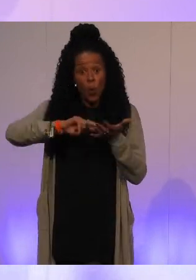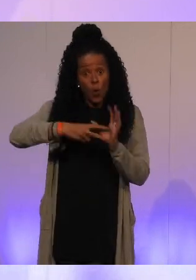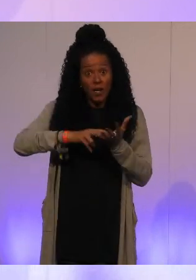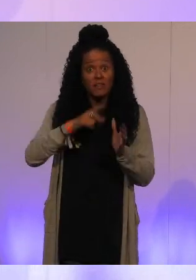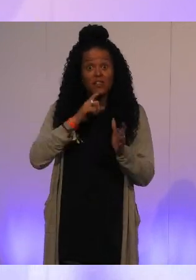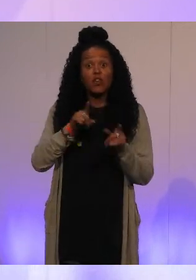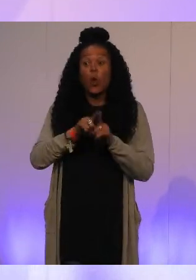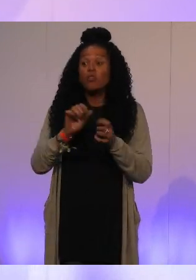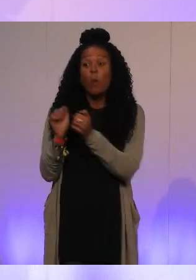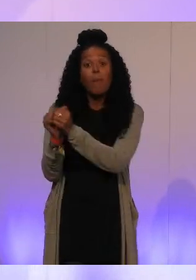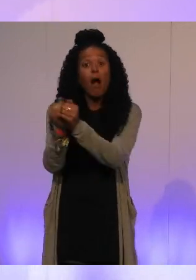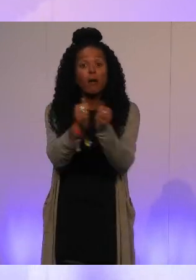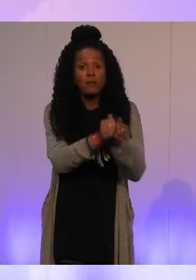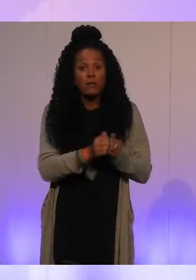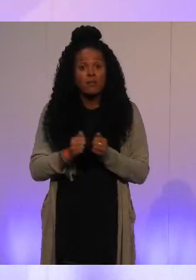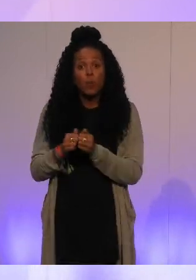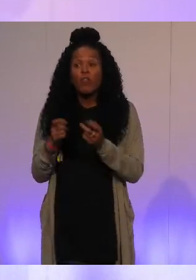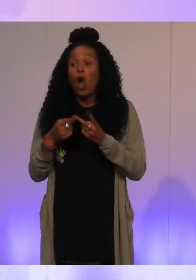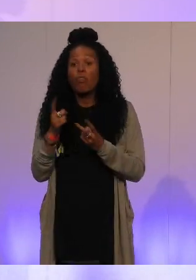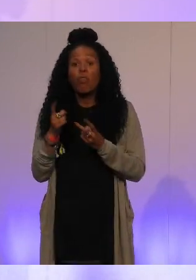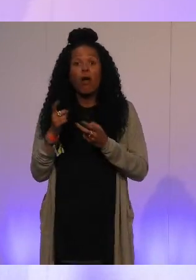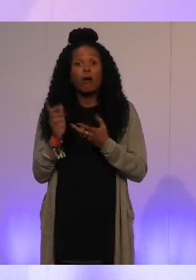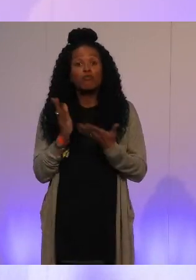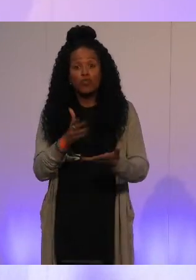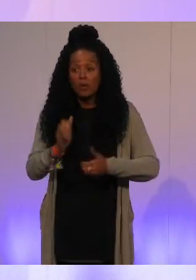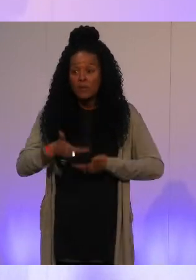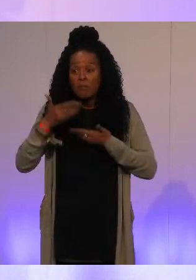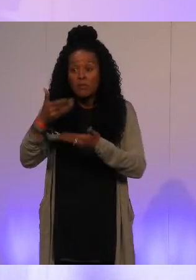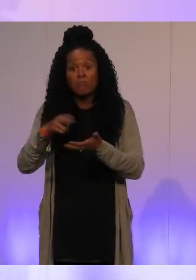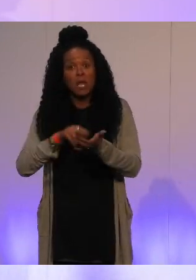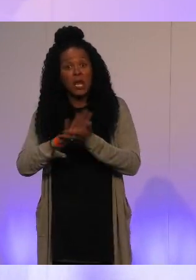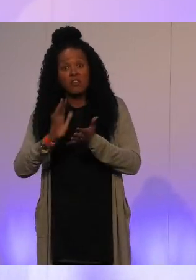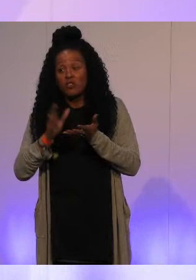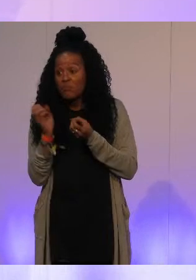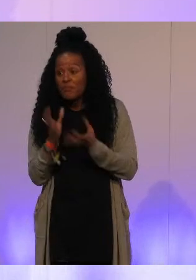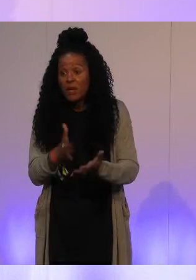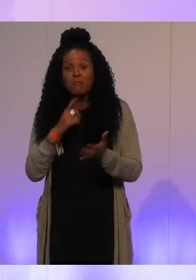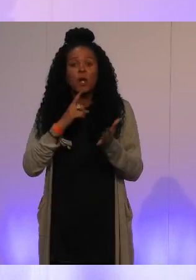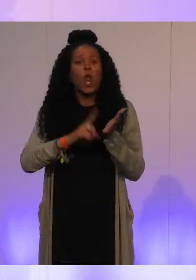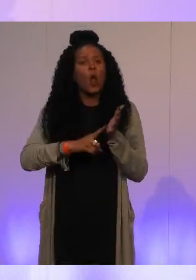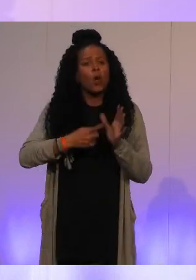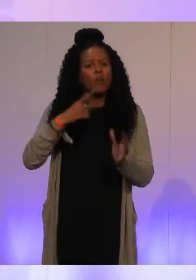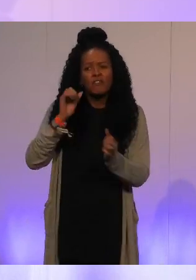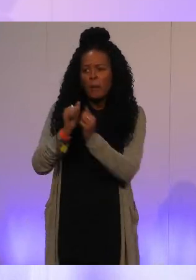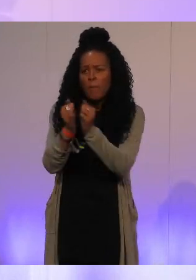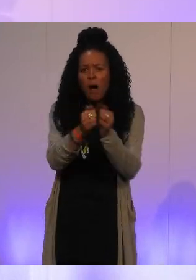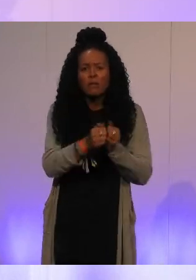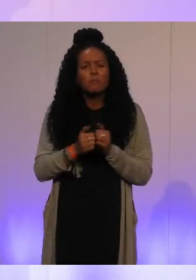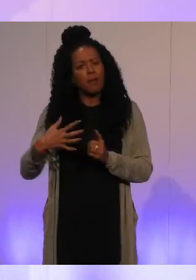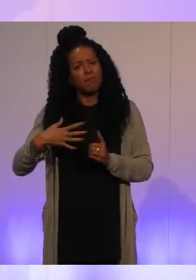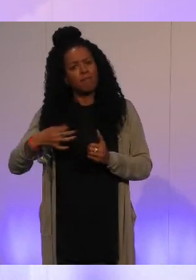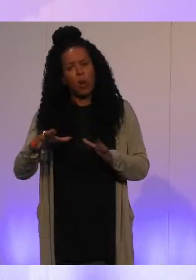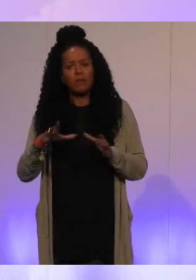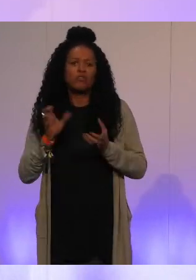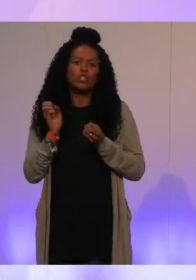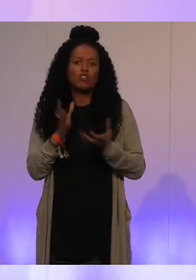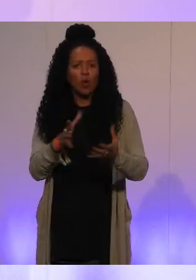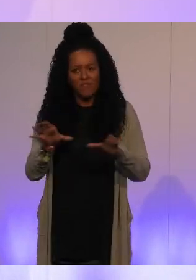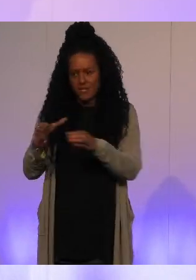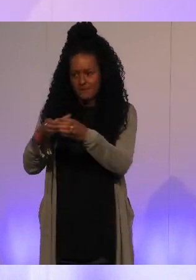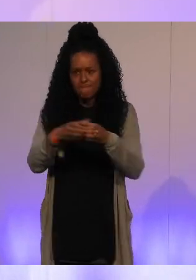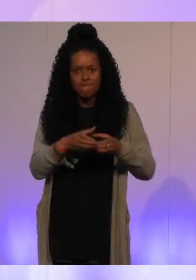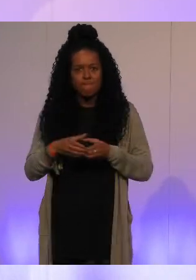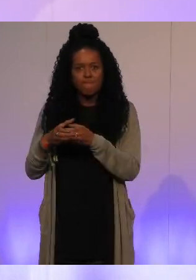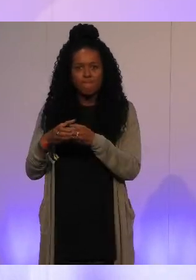in partnership with other service providers, NHS providers, local authority partners and voluntary service providers